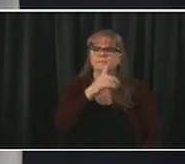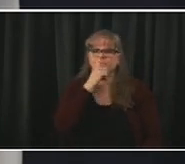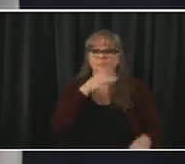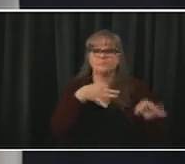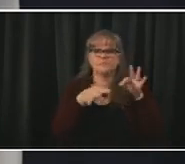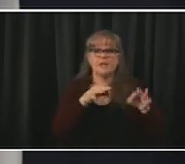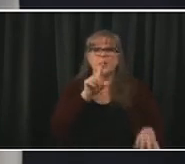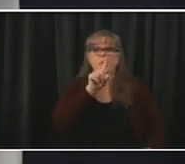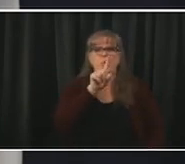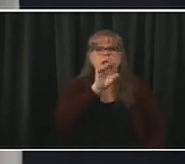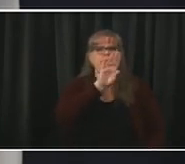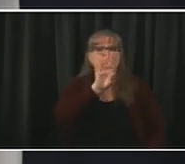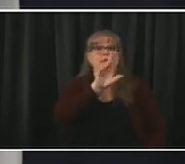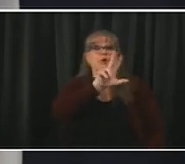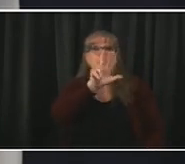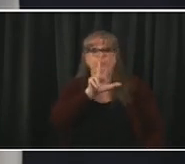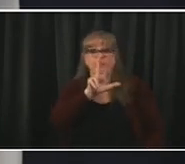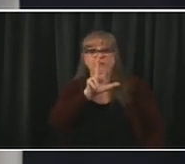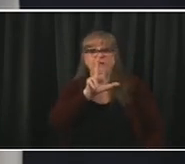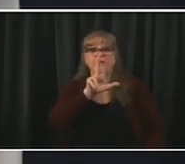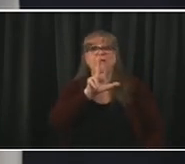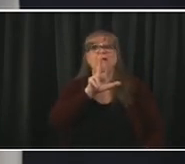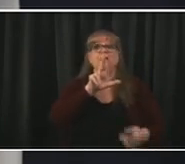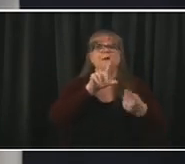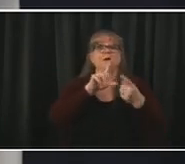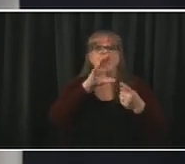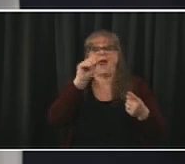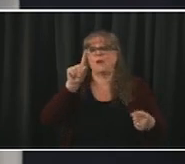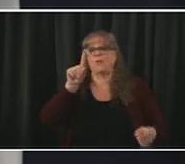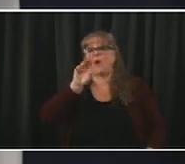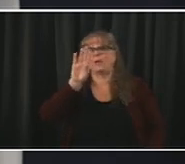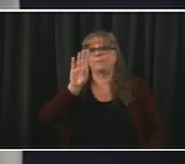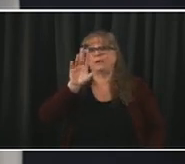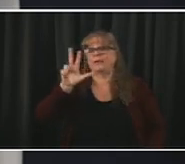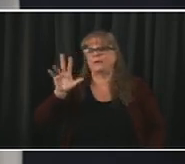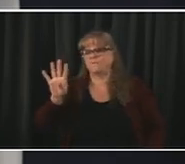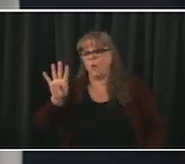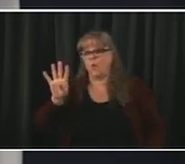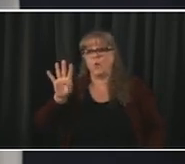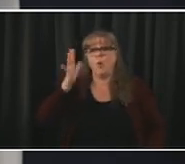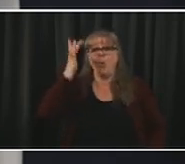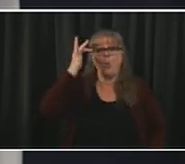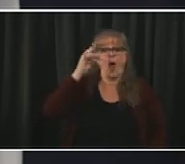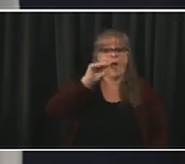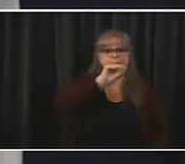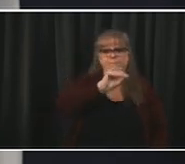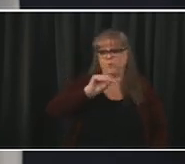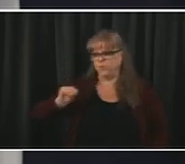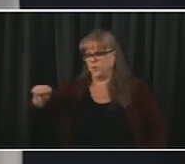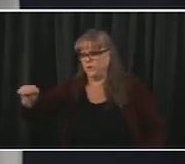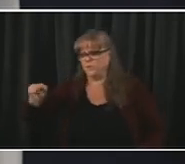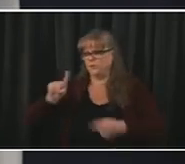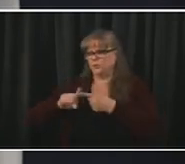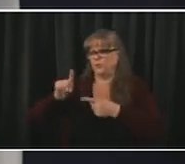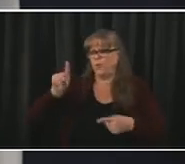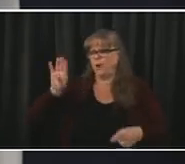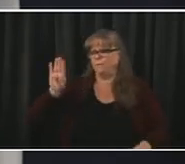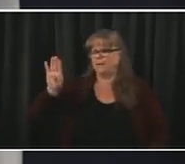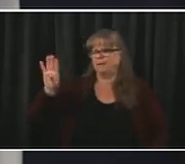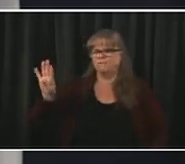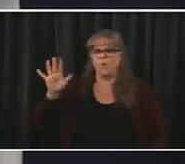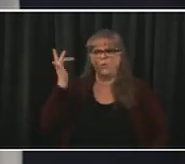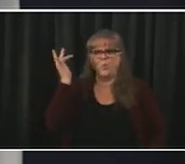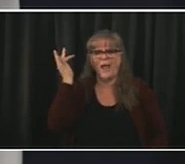of my colleagues who are journalists as well. What can you tell them about why they were moved down? Yeah, nobody's really been pushed down. What we did is we